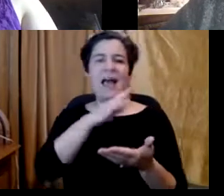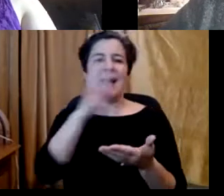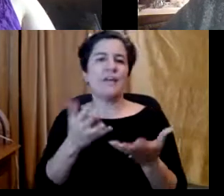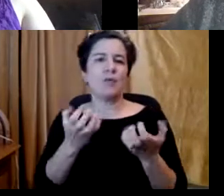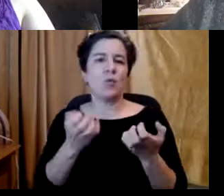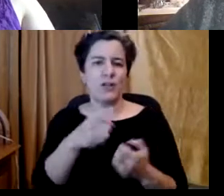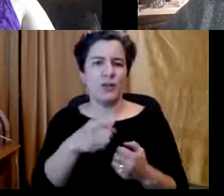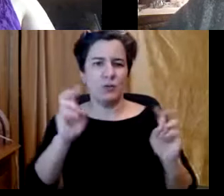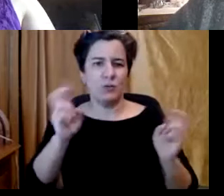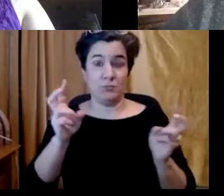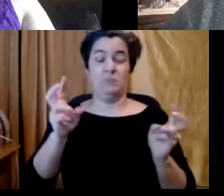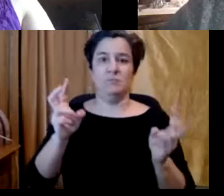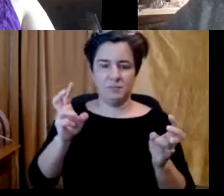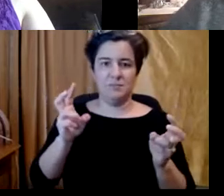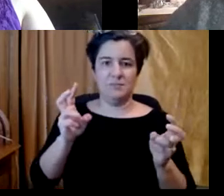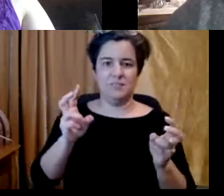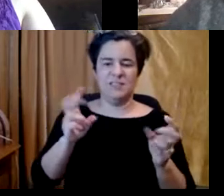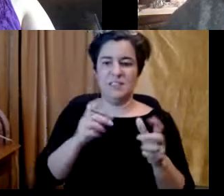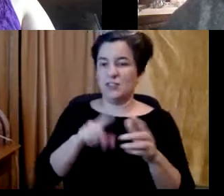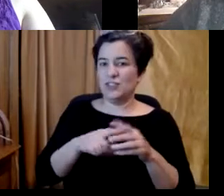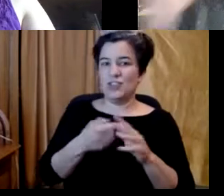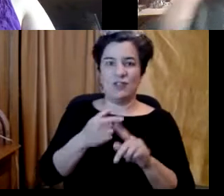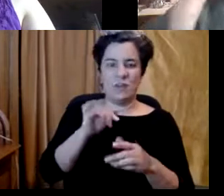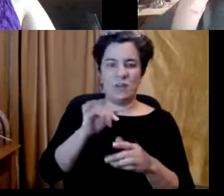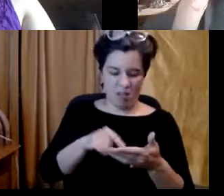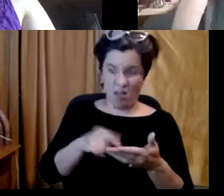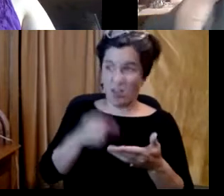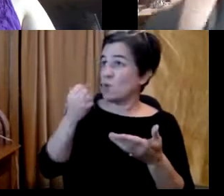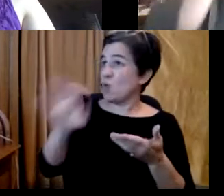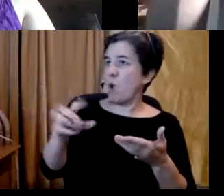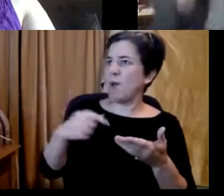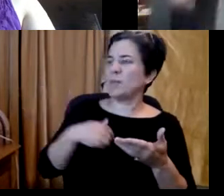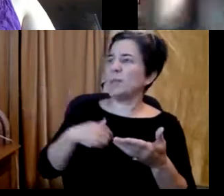you want that parent to want you.